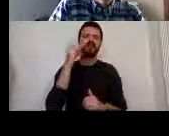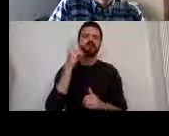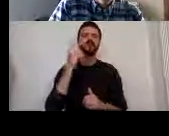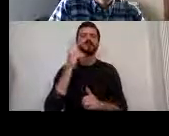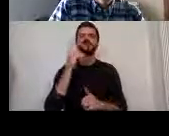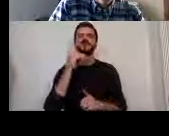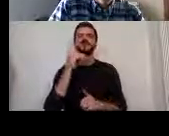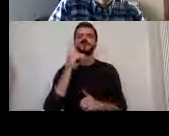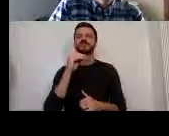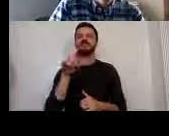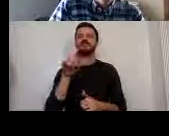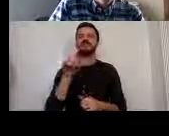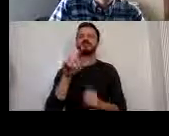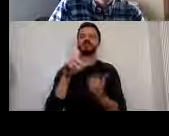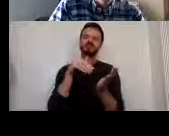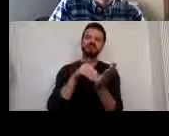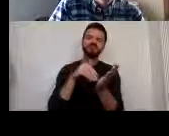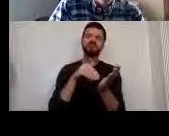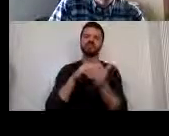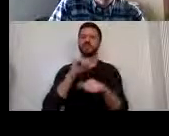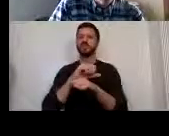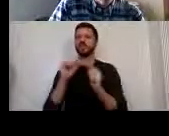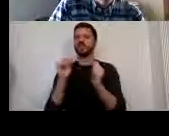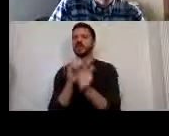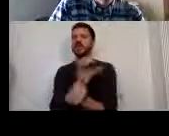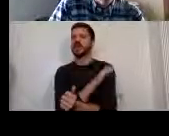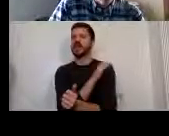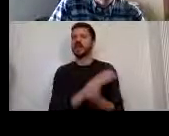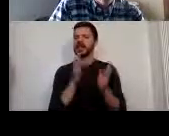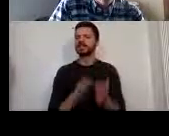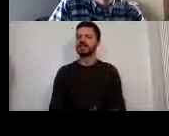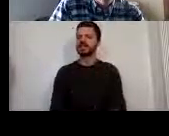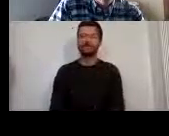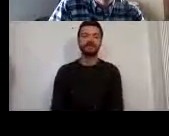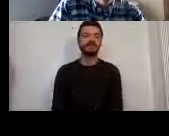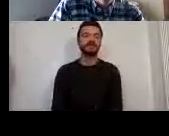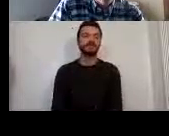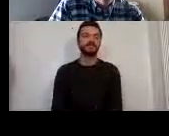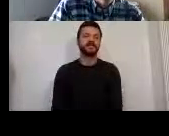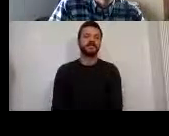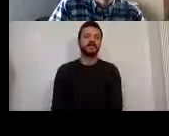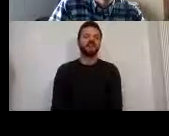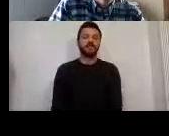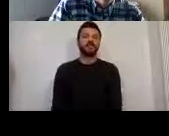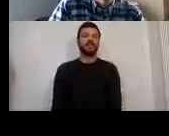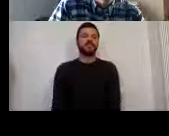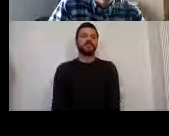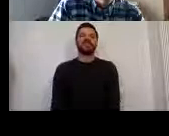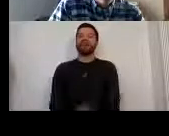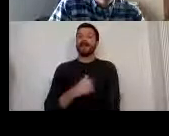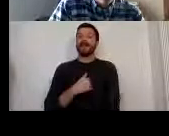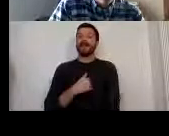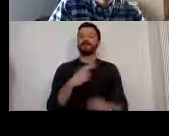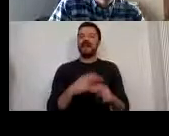with clinicians out in the community. Next slide. So I mentioned this one